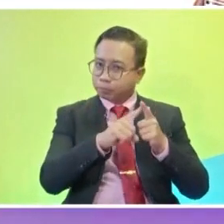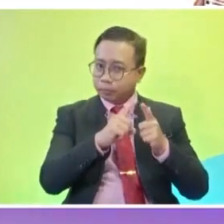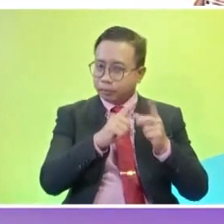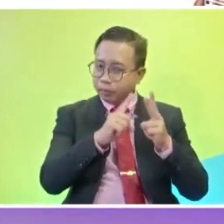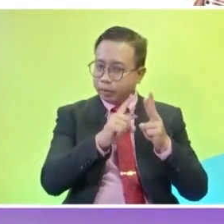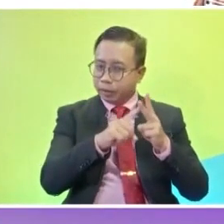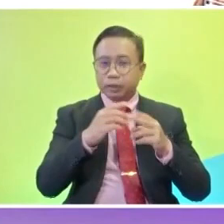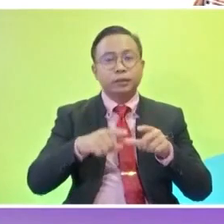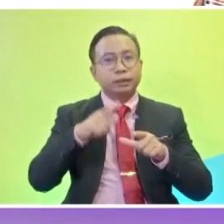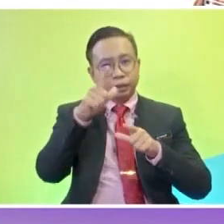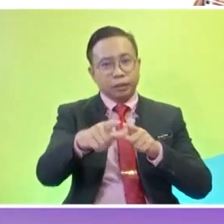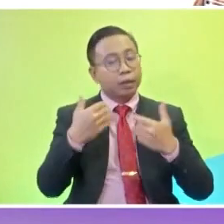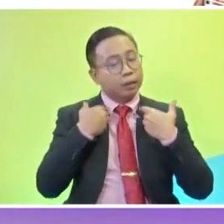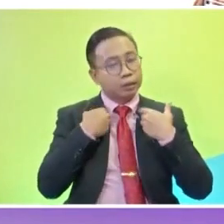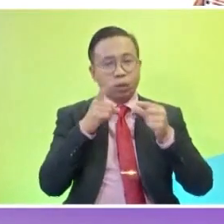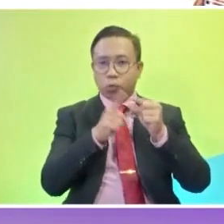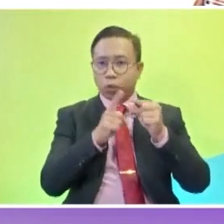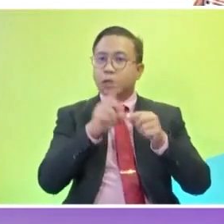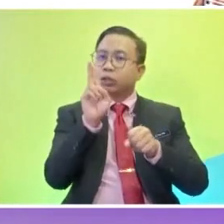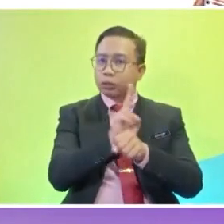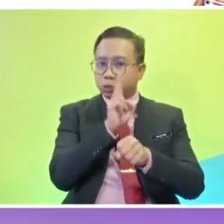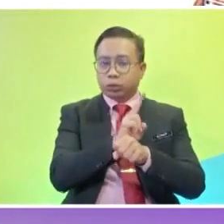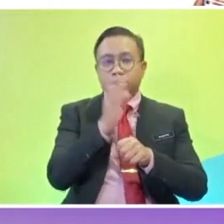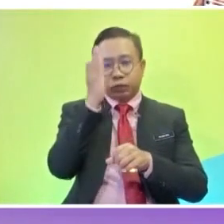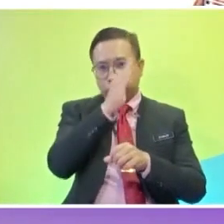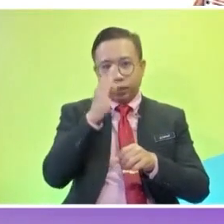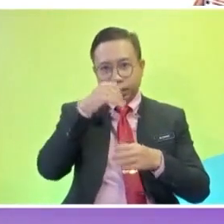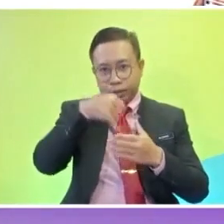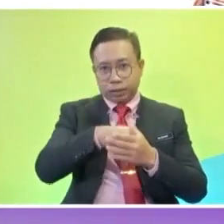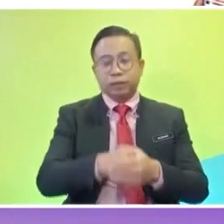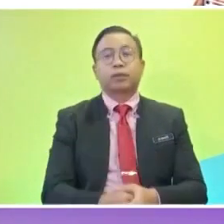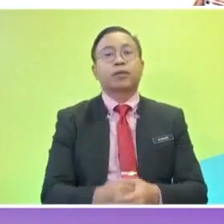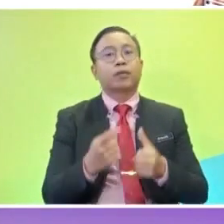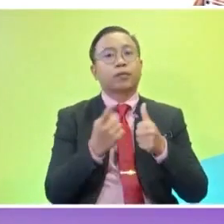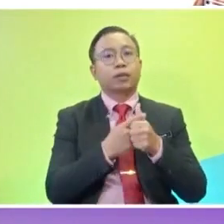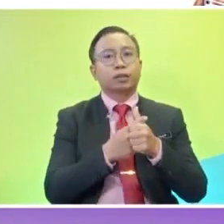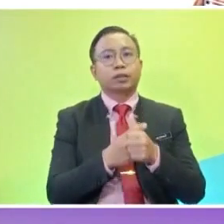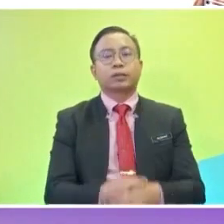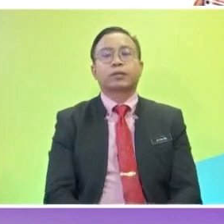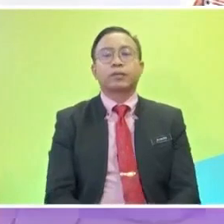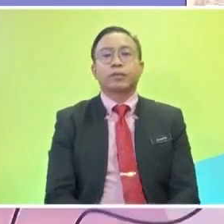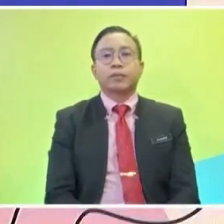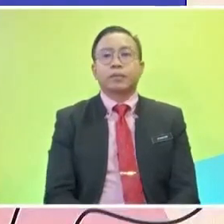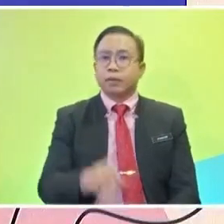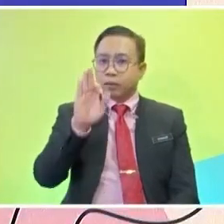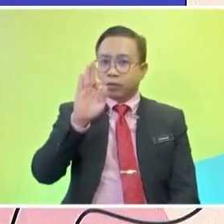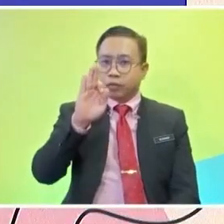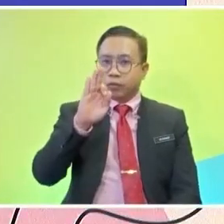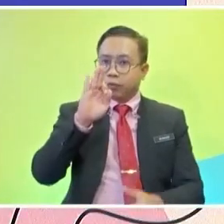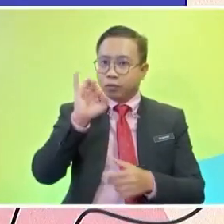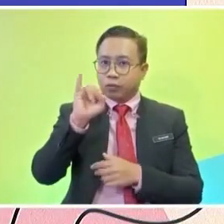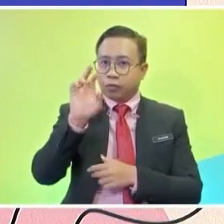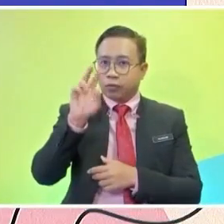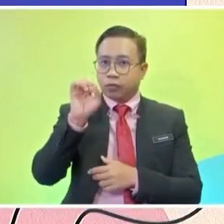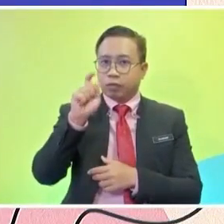so there are some words which you can use. So there are 5 actually here. Okay. So the first one is the word first. And then we've got